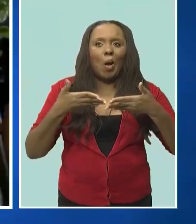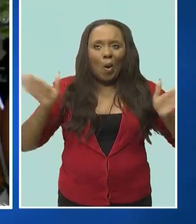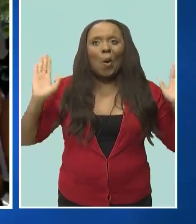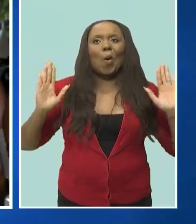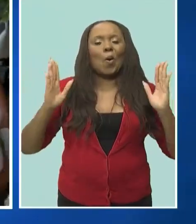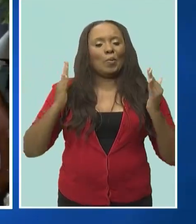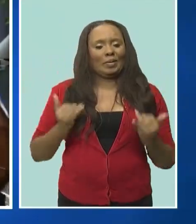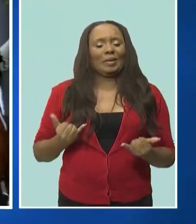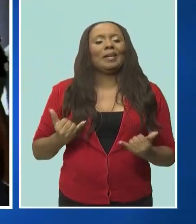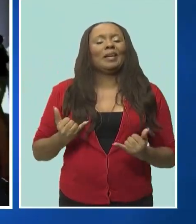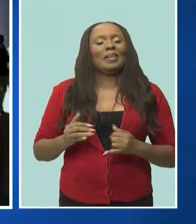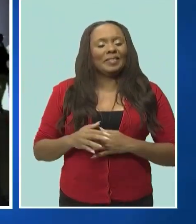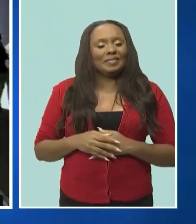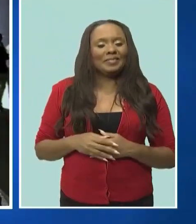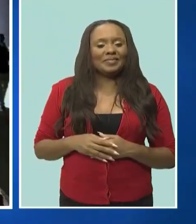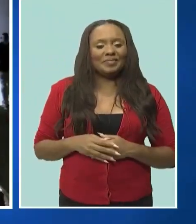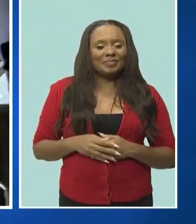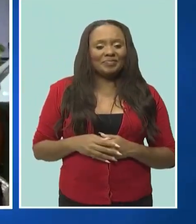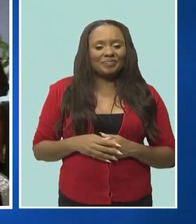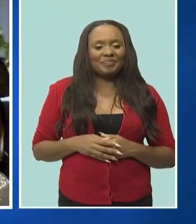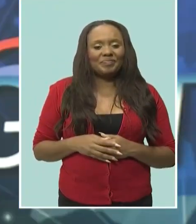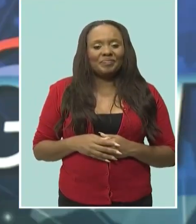Griffith, CBC News.